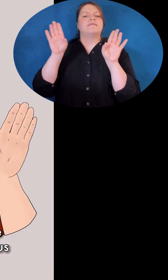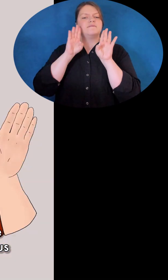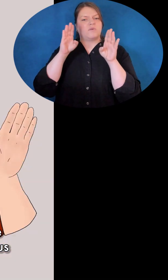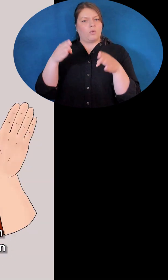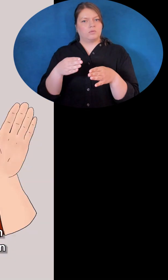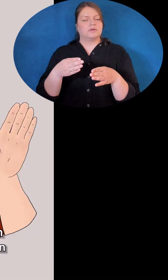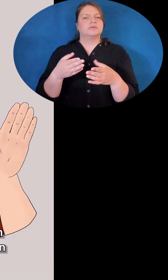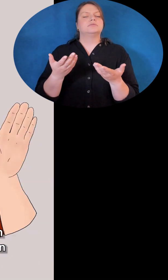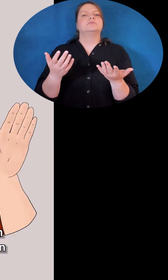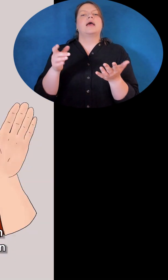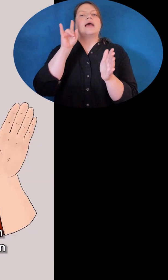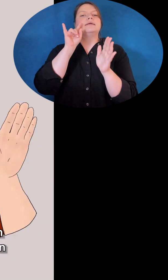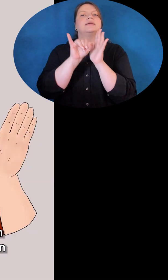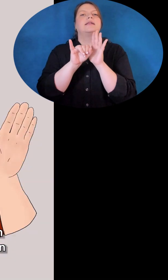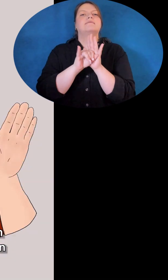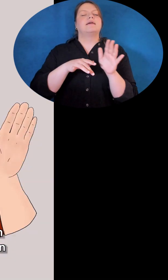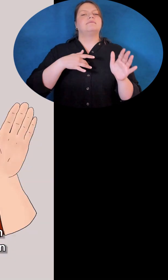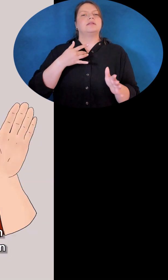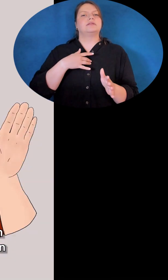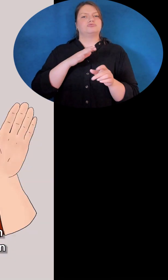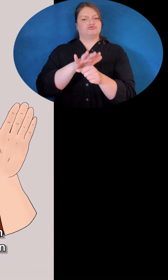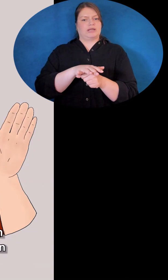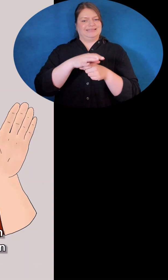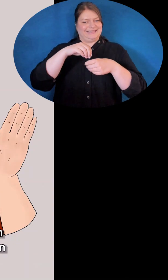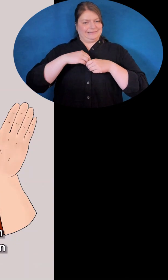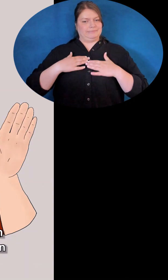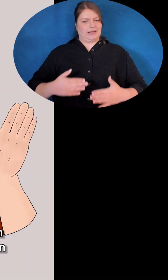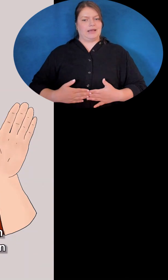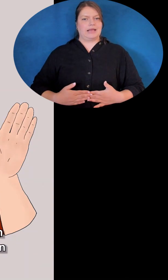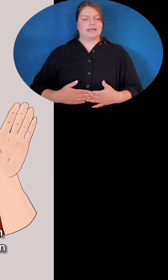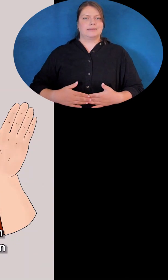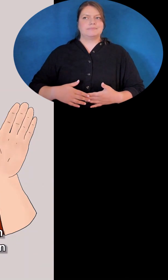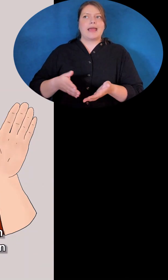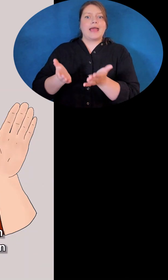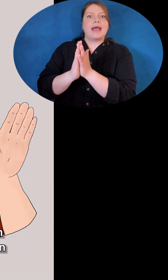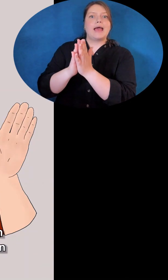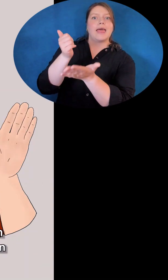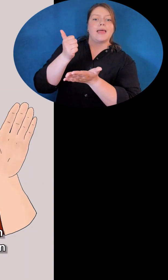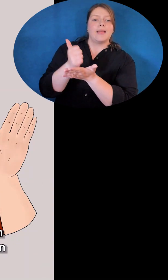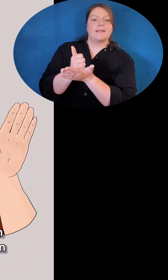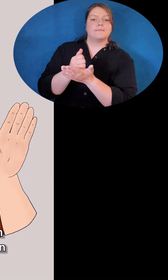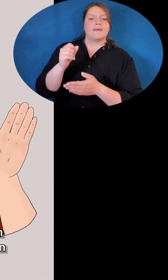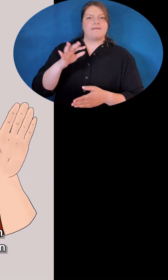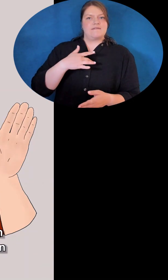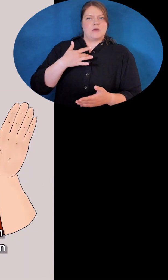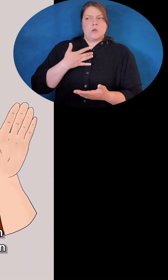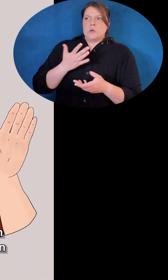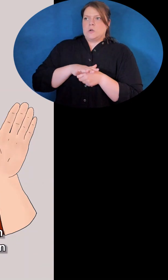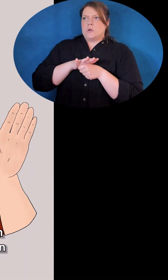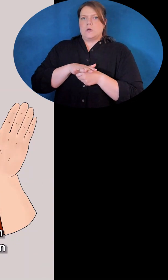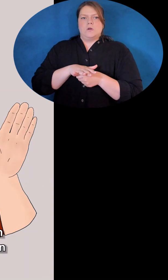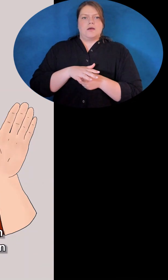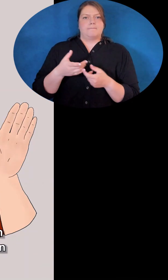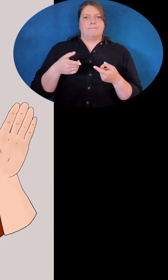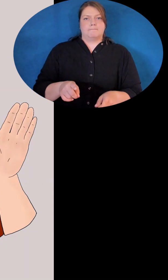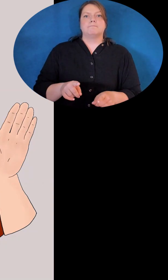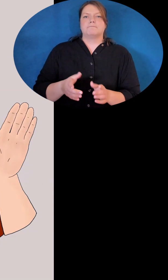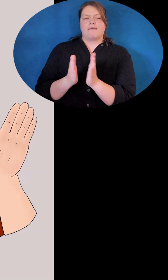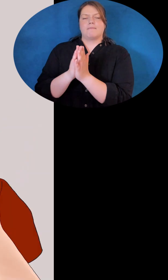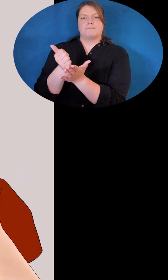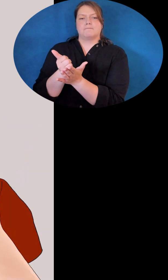on Morgan's lagging skill of identifying feelings of stress in their body and getting help when feeling those